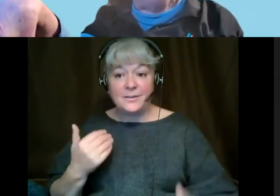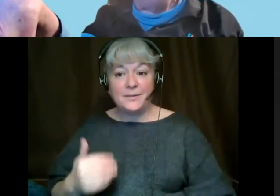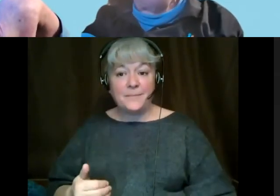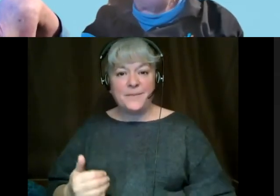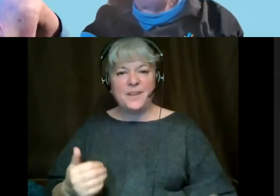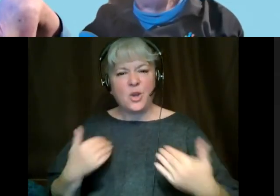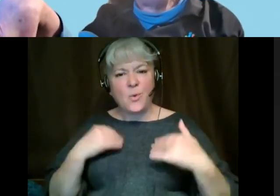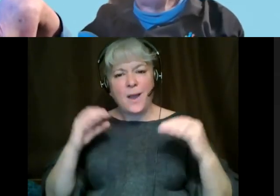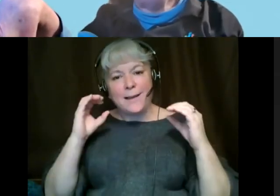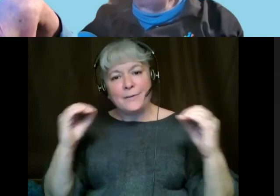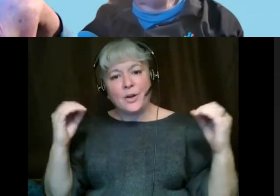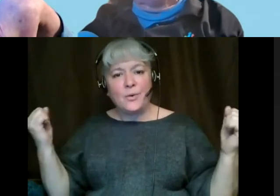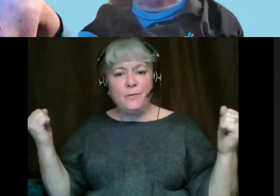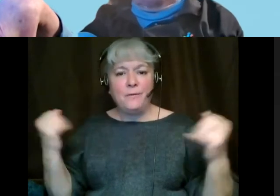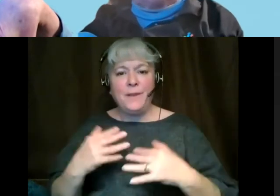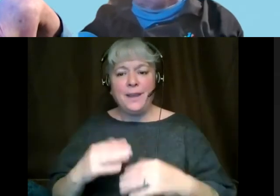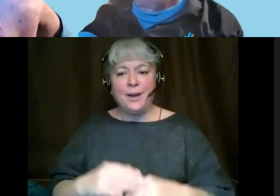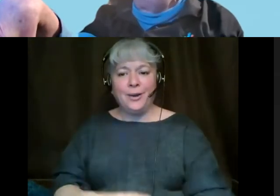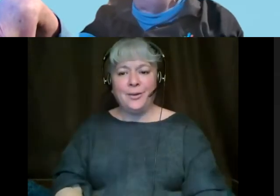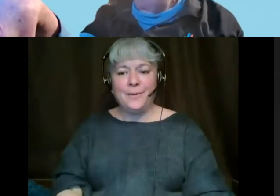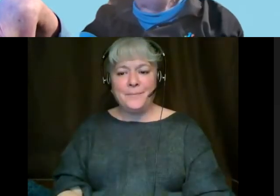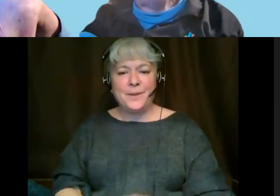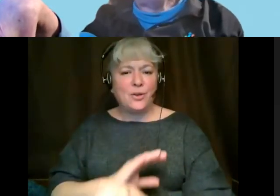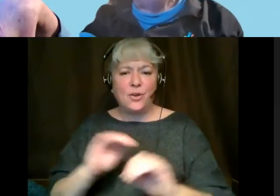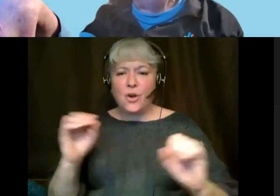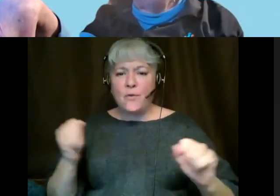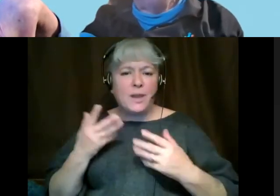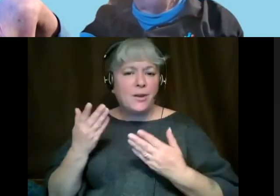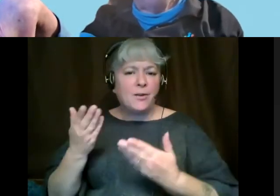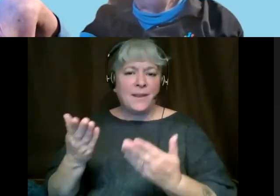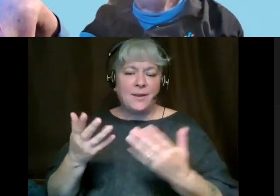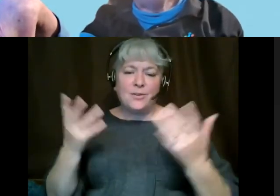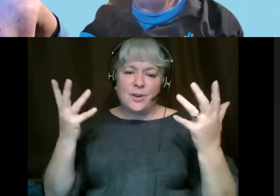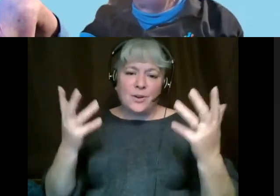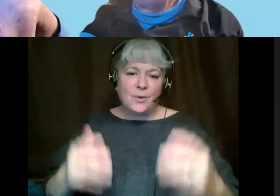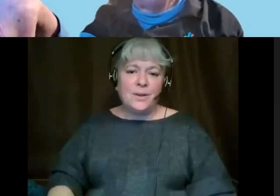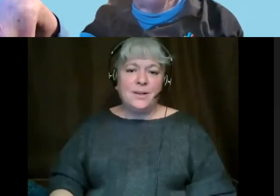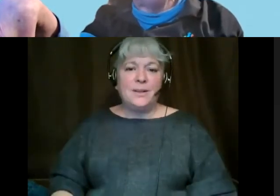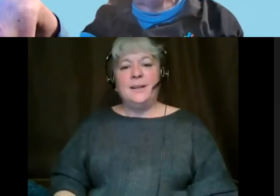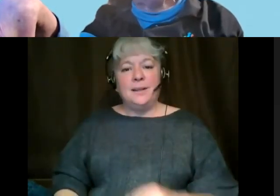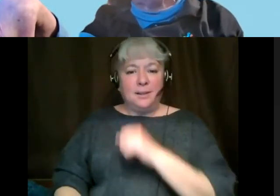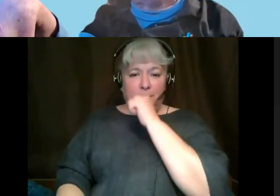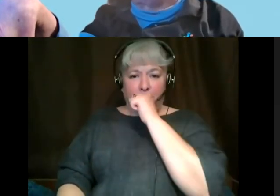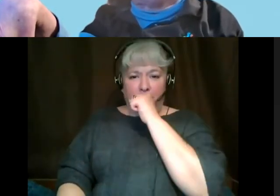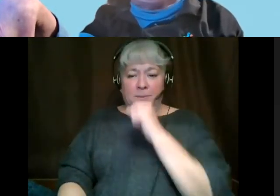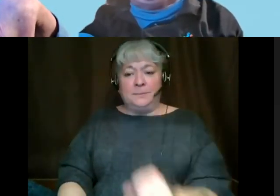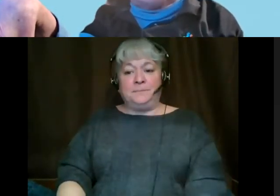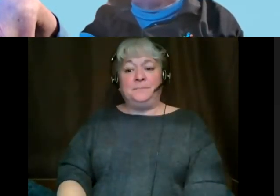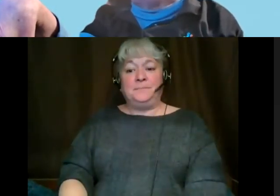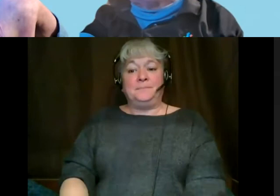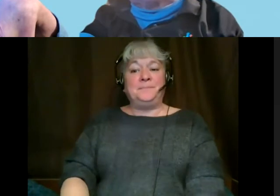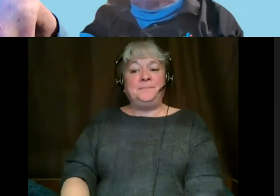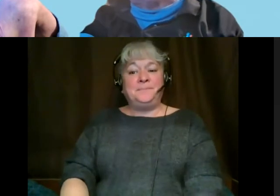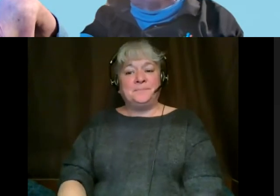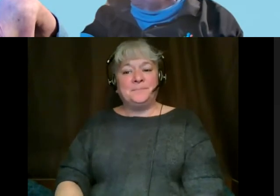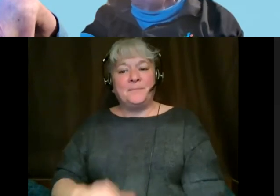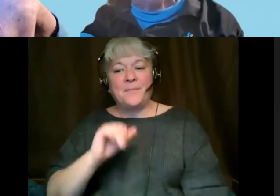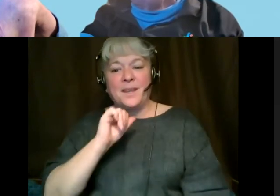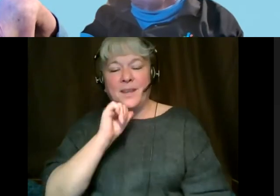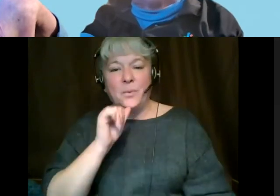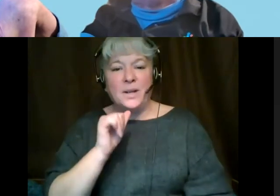fear. There's no fear there. So no, it wasn't that hard. You